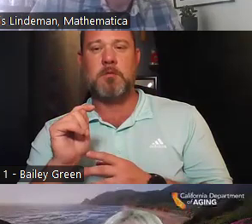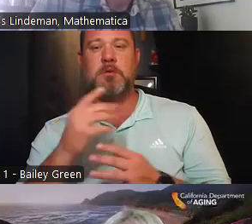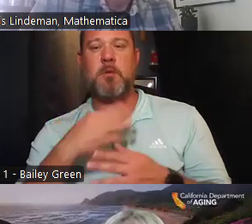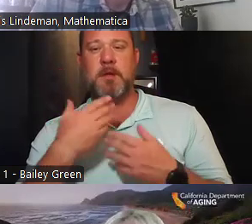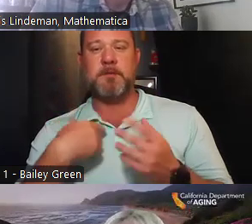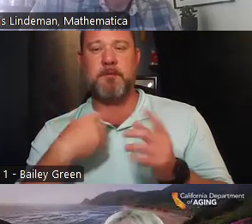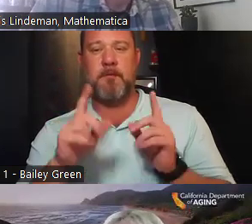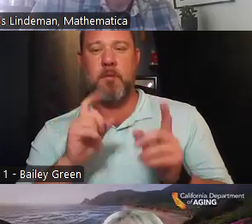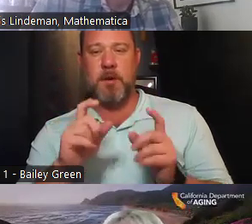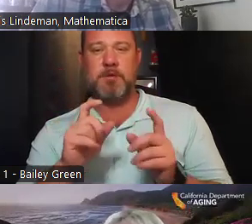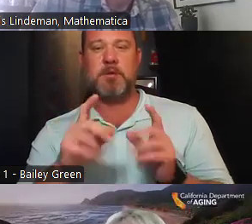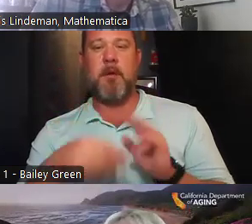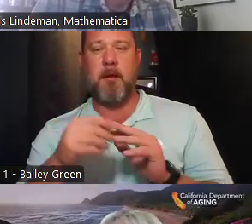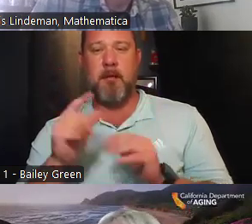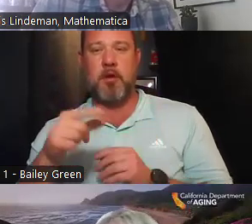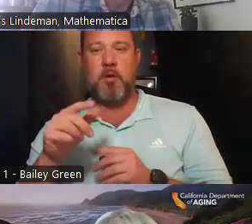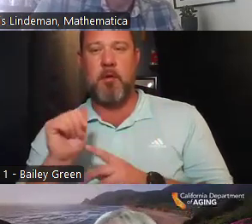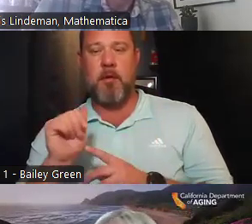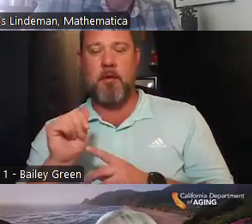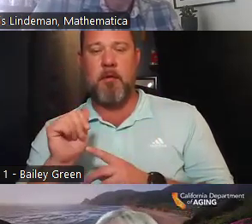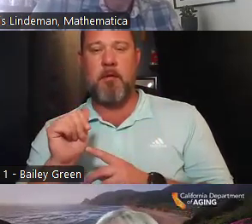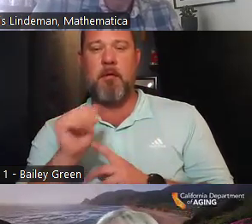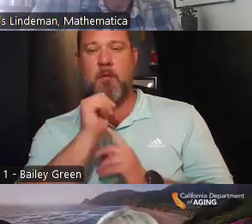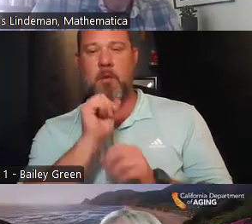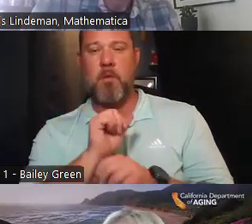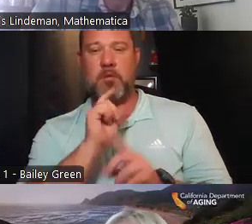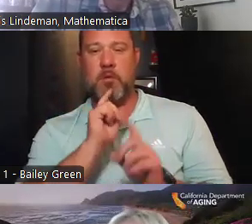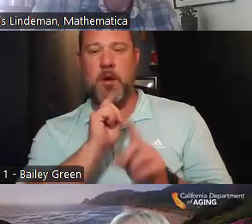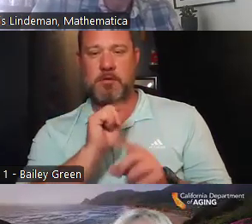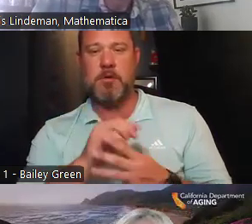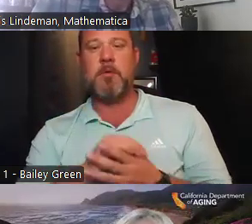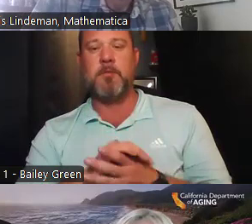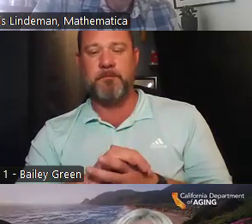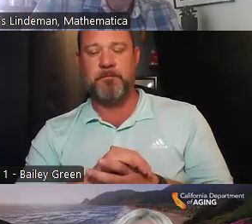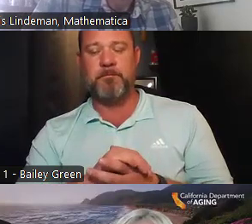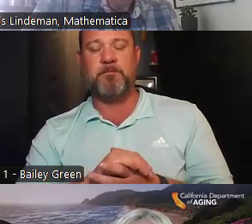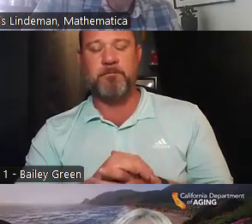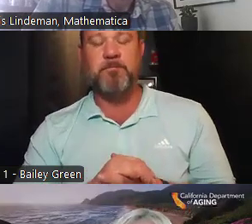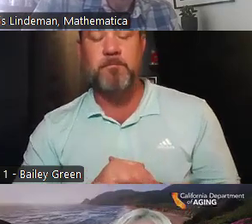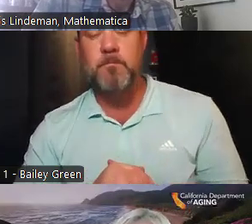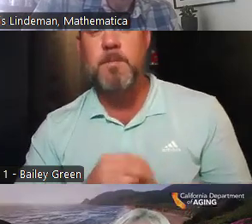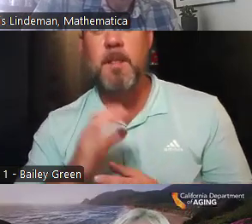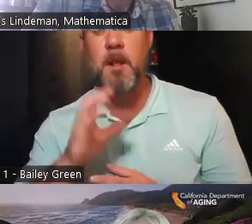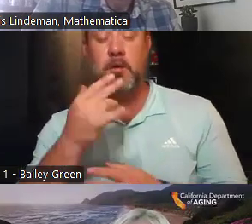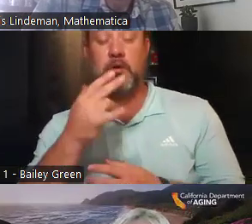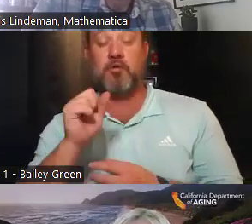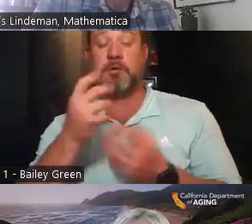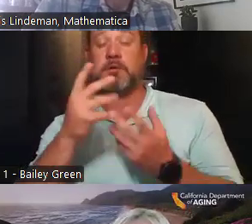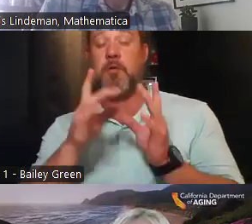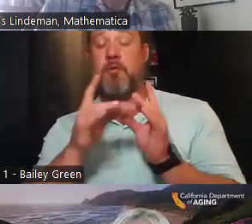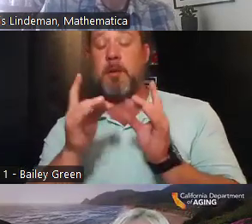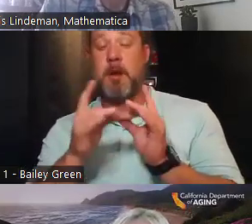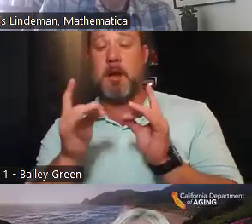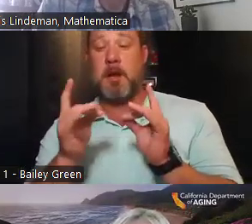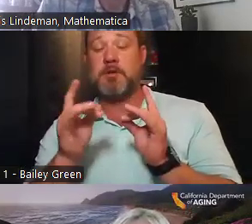have questions, put it in the Q&A and we will work to answer those. And if Chris already mentioned,